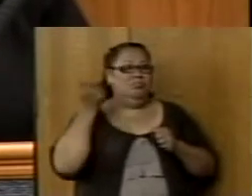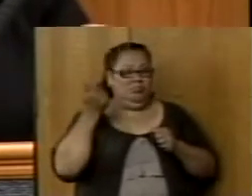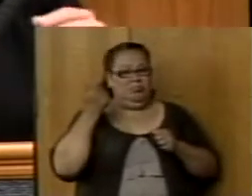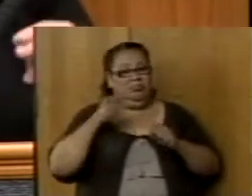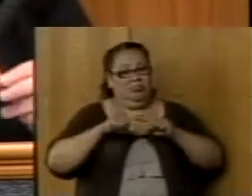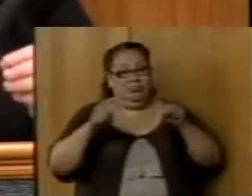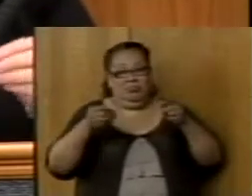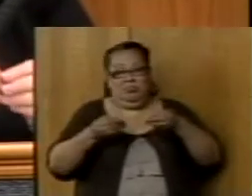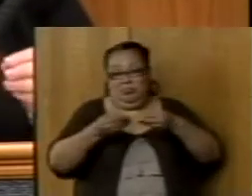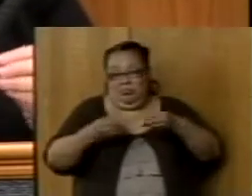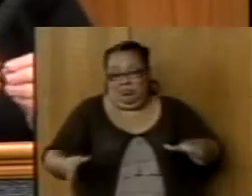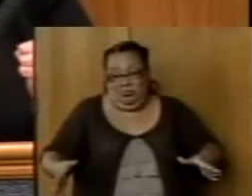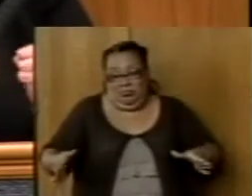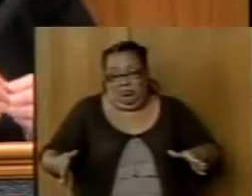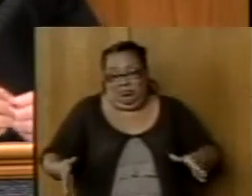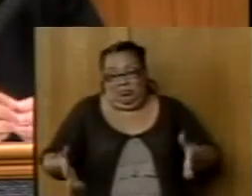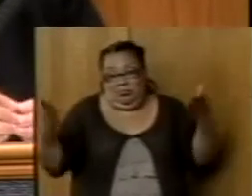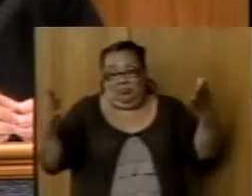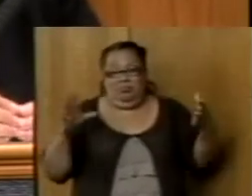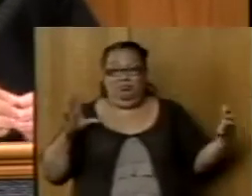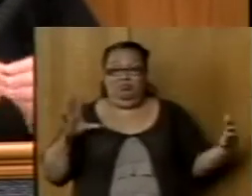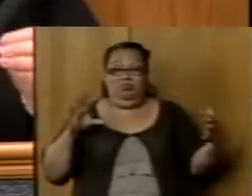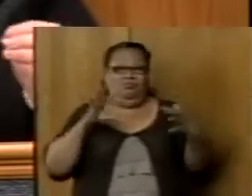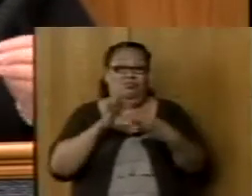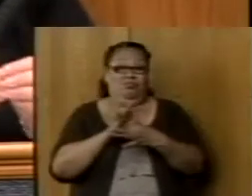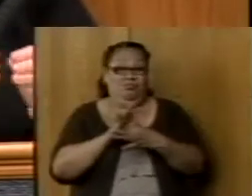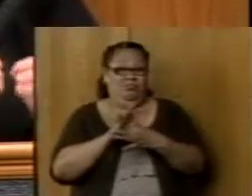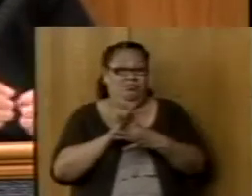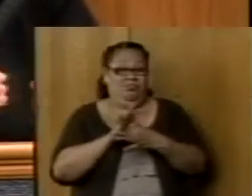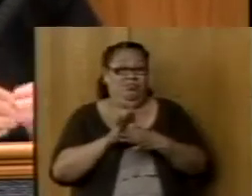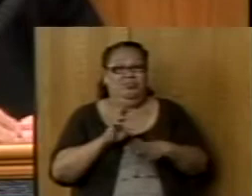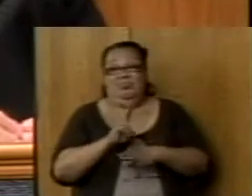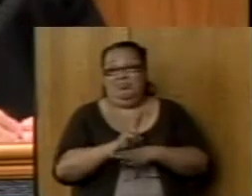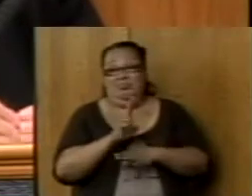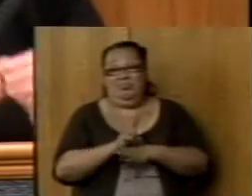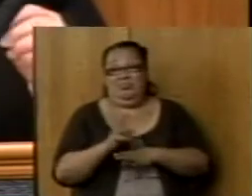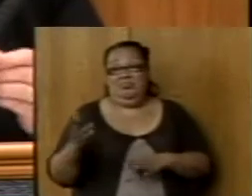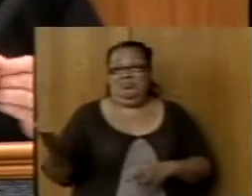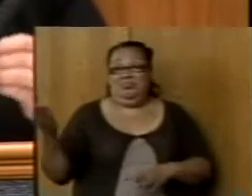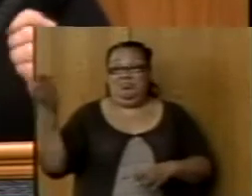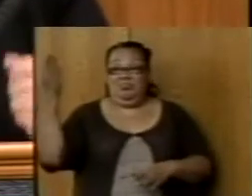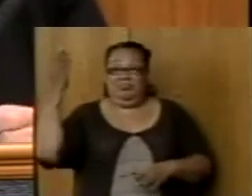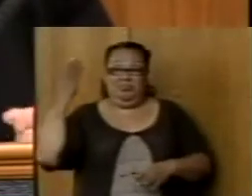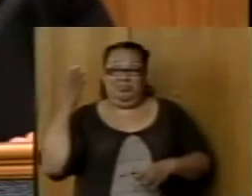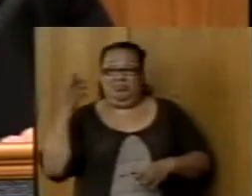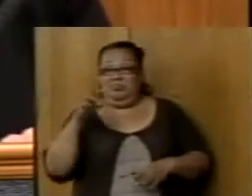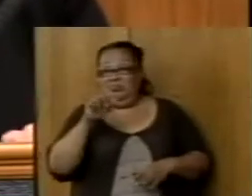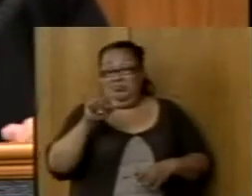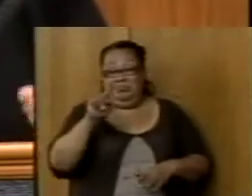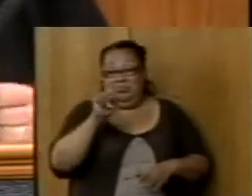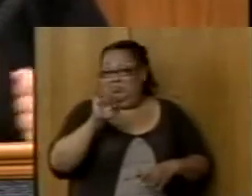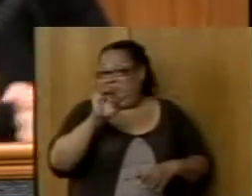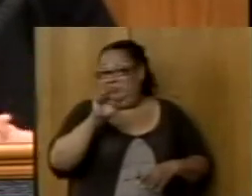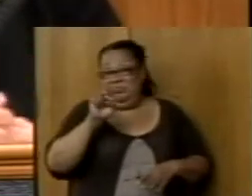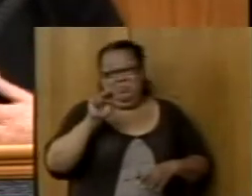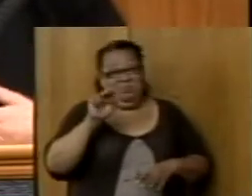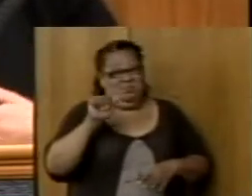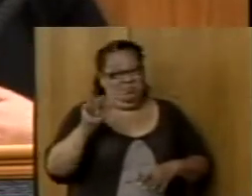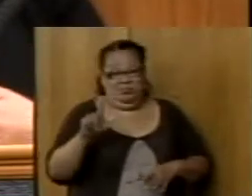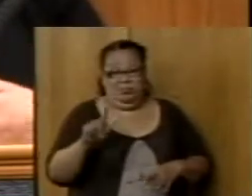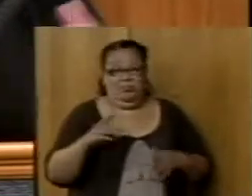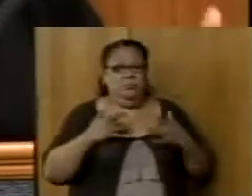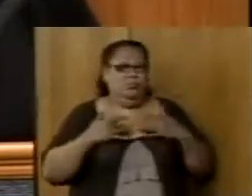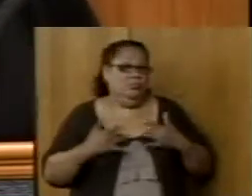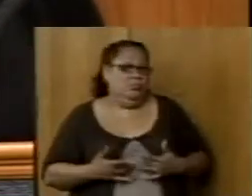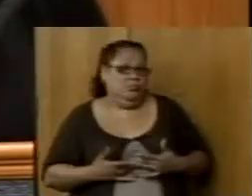I'm at a loss to how you would like for us to connect it, because if we use past performance as the rationale to go forward, you're going to be very disappointed.